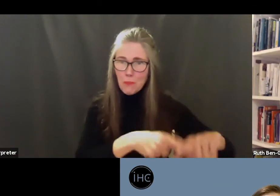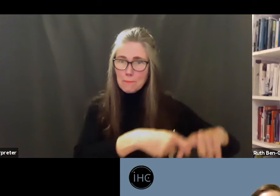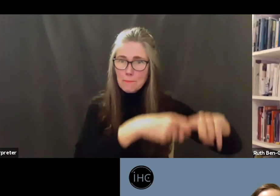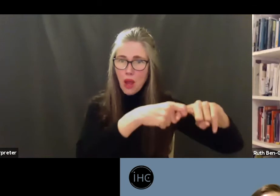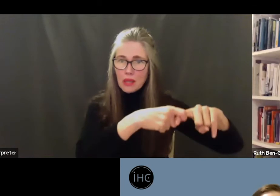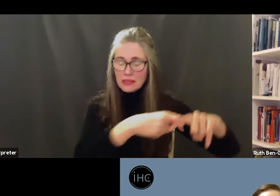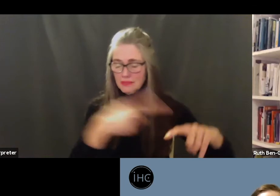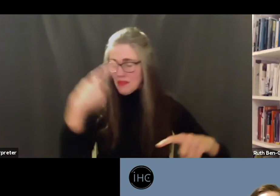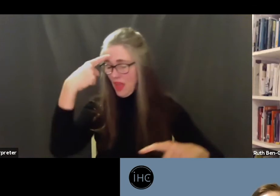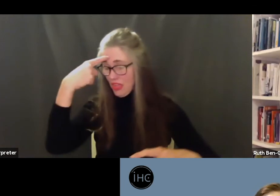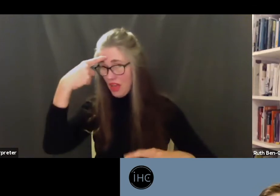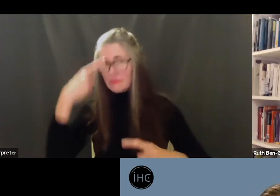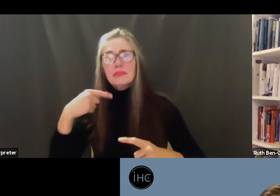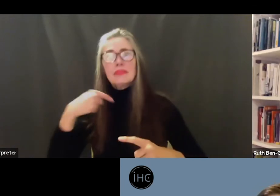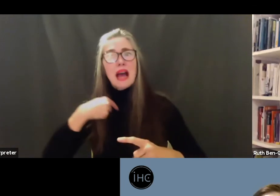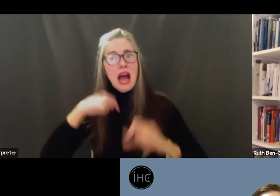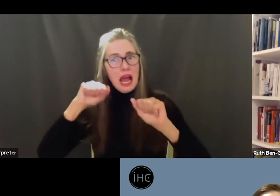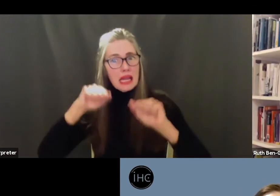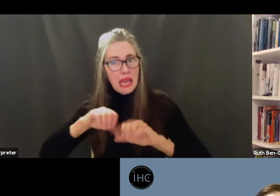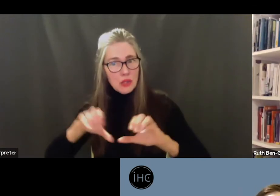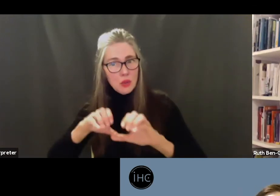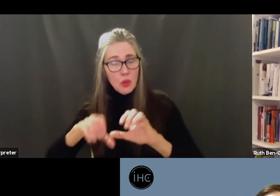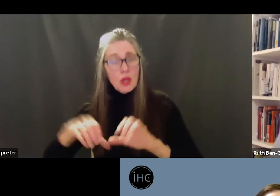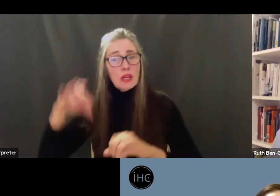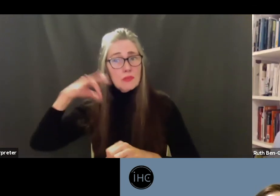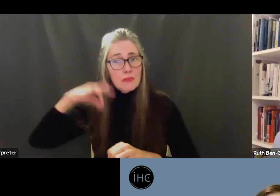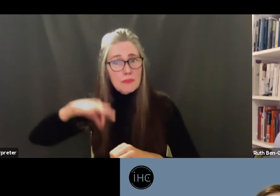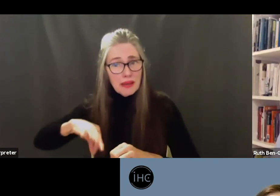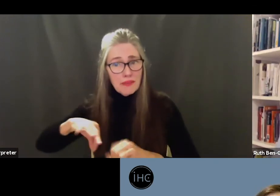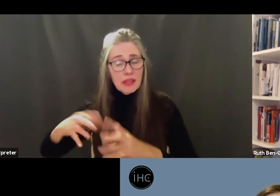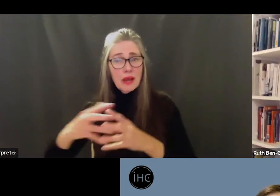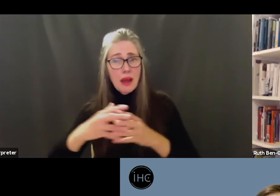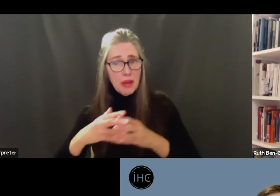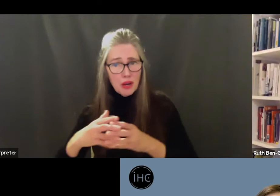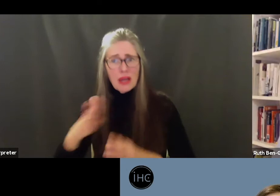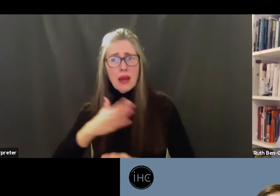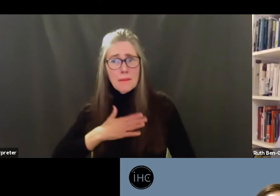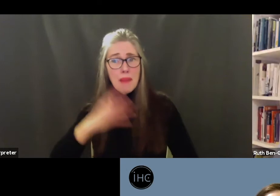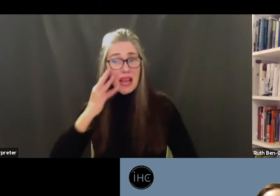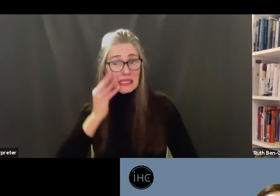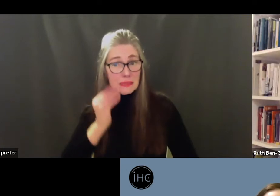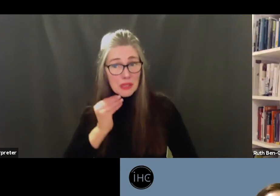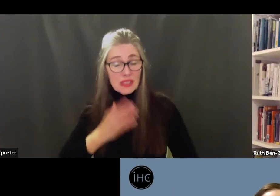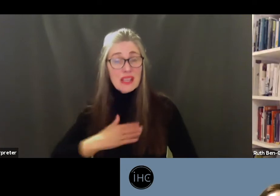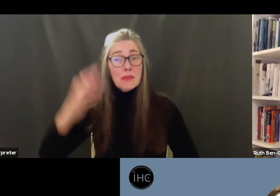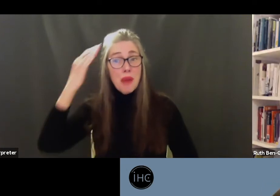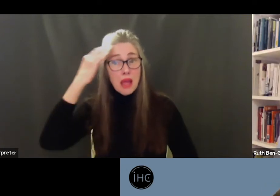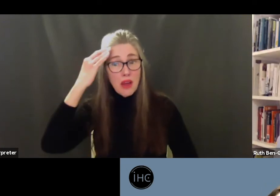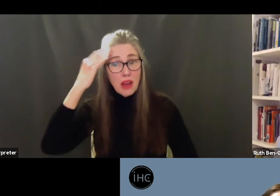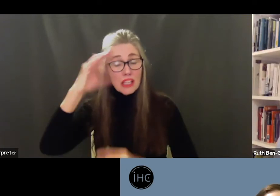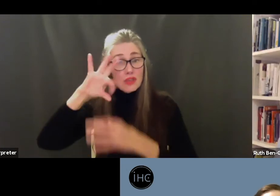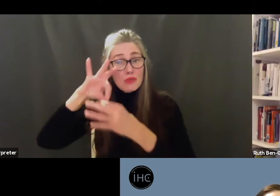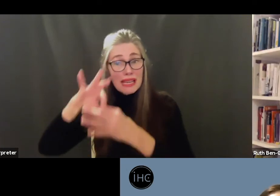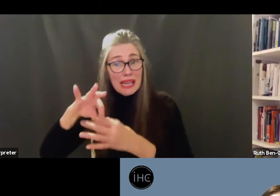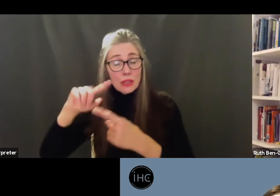I could put my knowledge of fascism and propaganda to public service in this way. That's